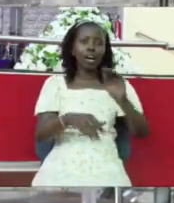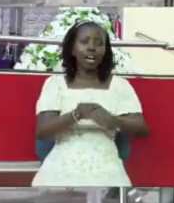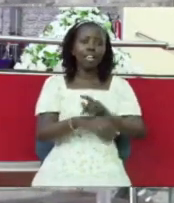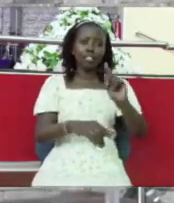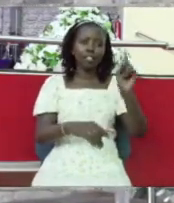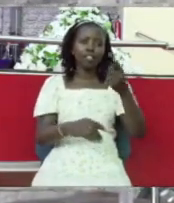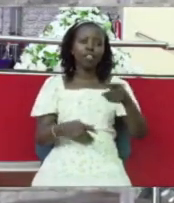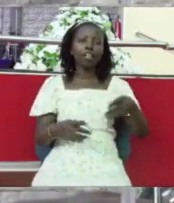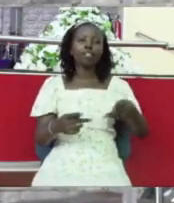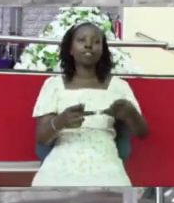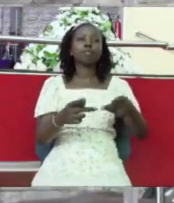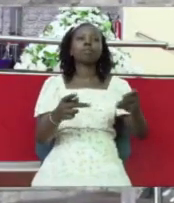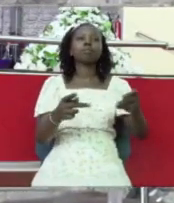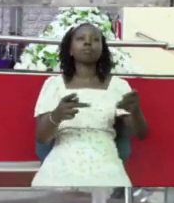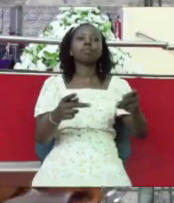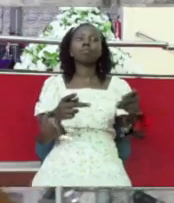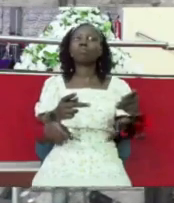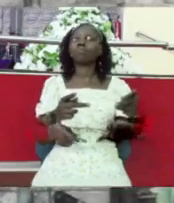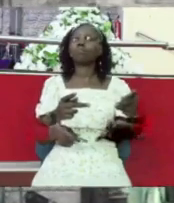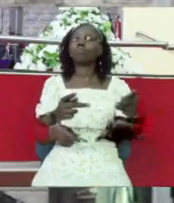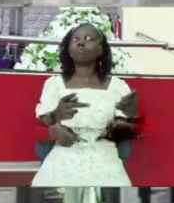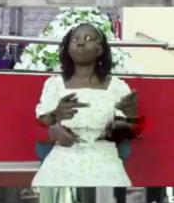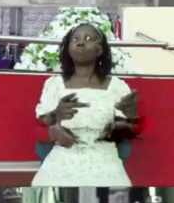kuchukua nafasi ya kwanza. When a few years ago when